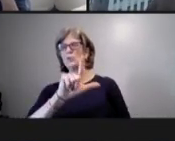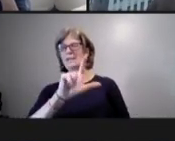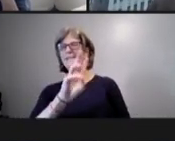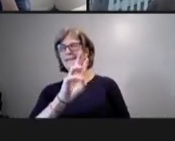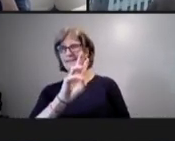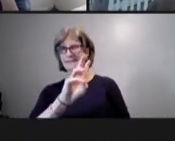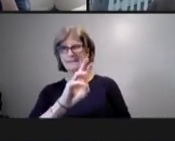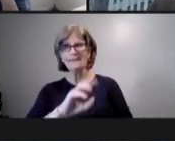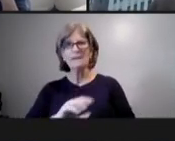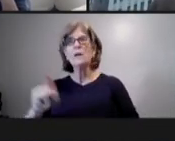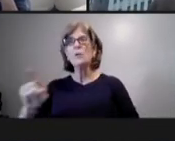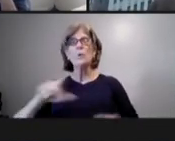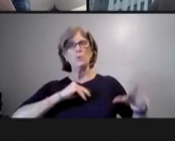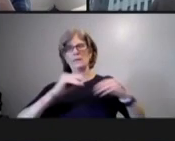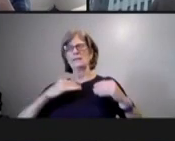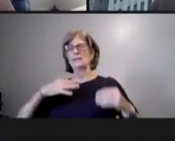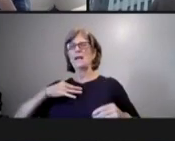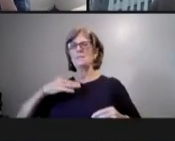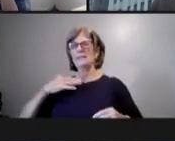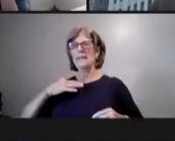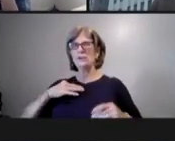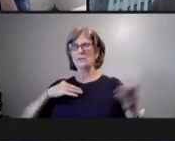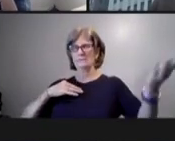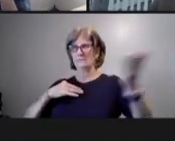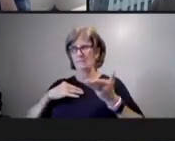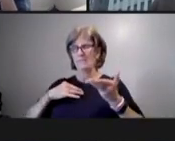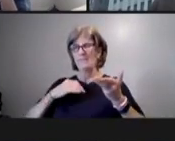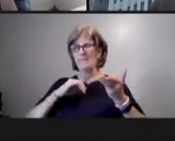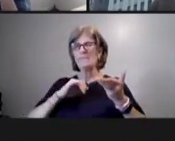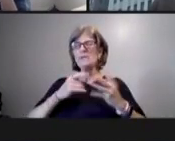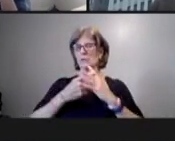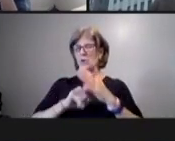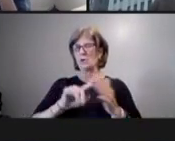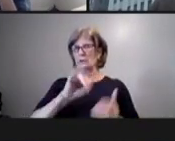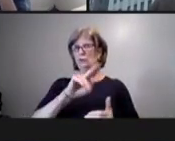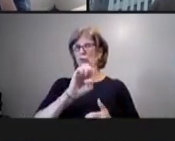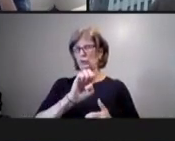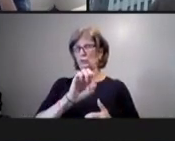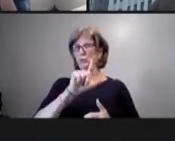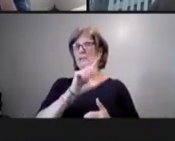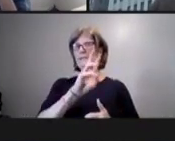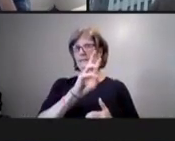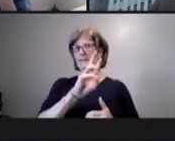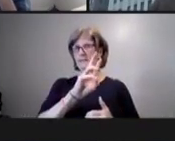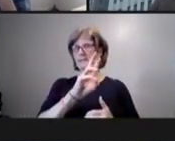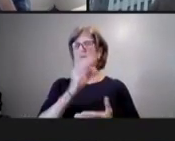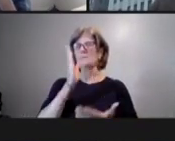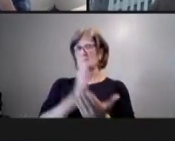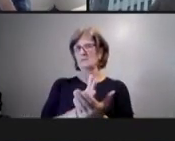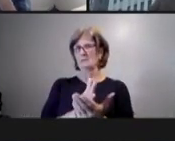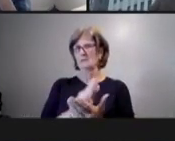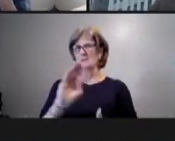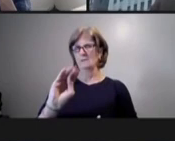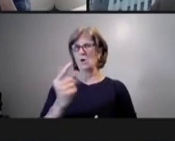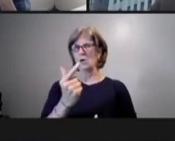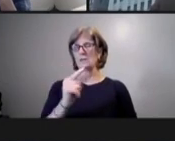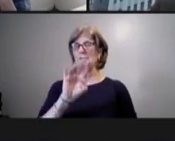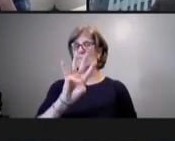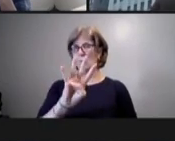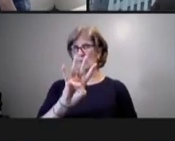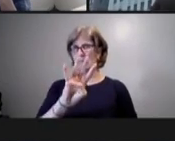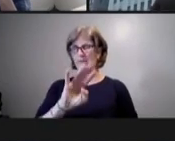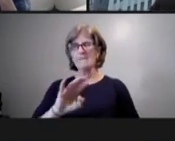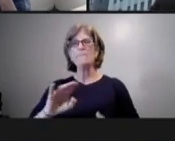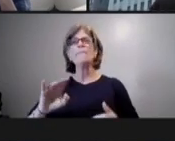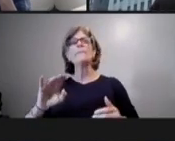will be accepting applications this year from June 26th up until August 4th, at which time we will be closing